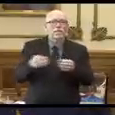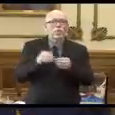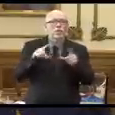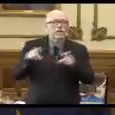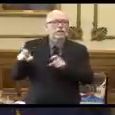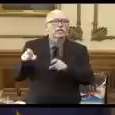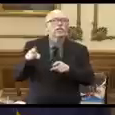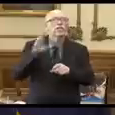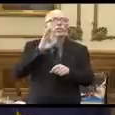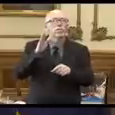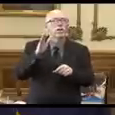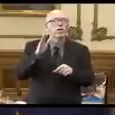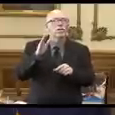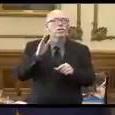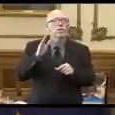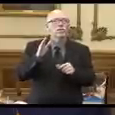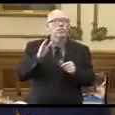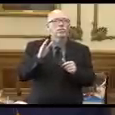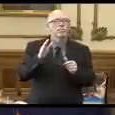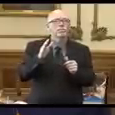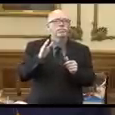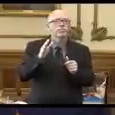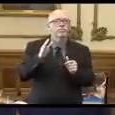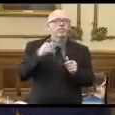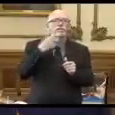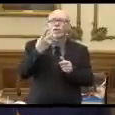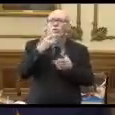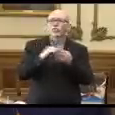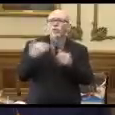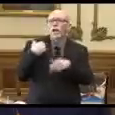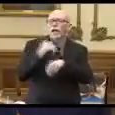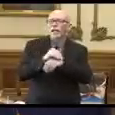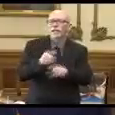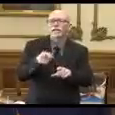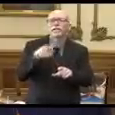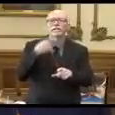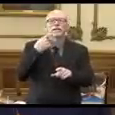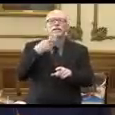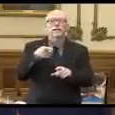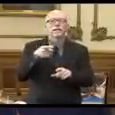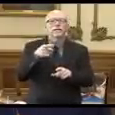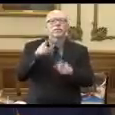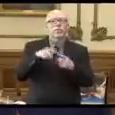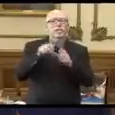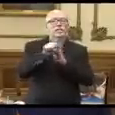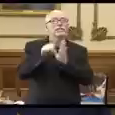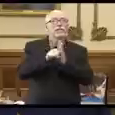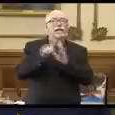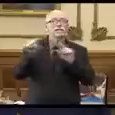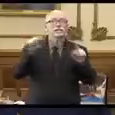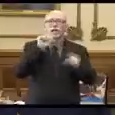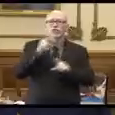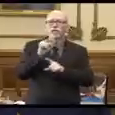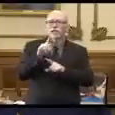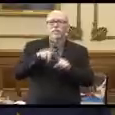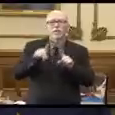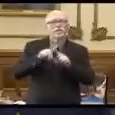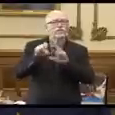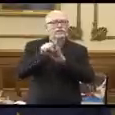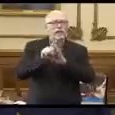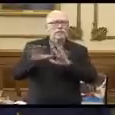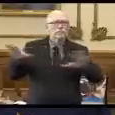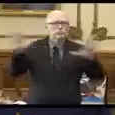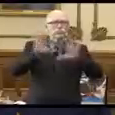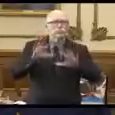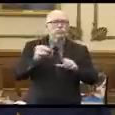it will be, just saw a story last night that said that as states, not just Indiana, but as states,